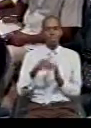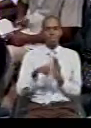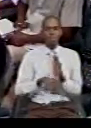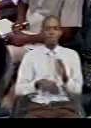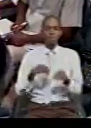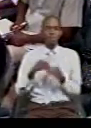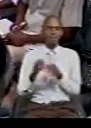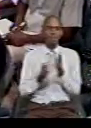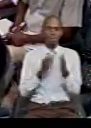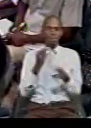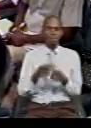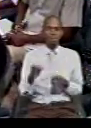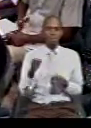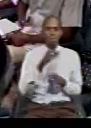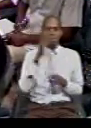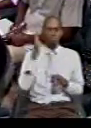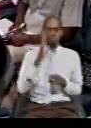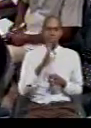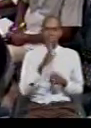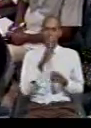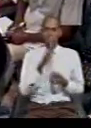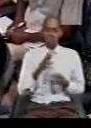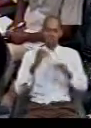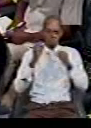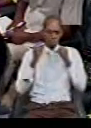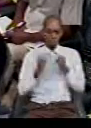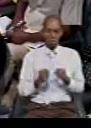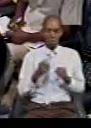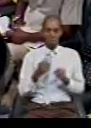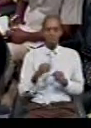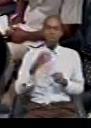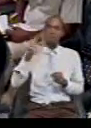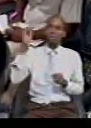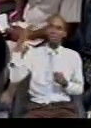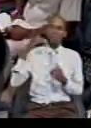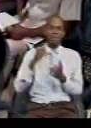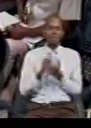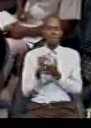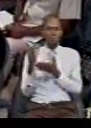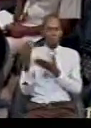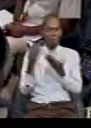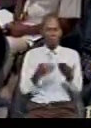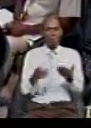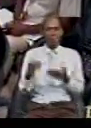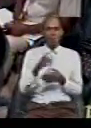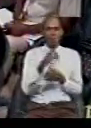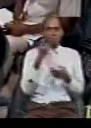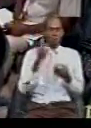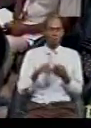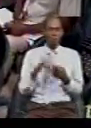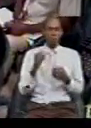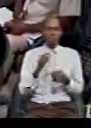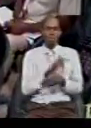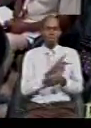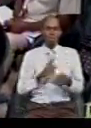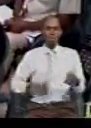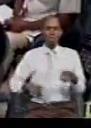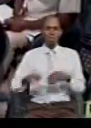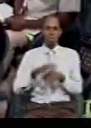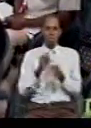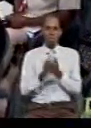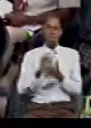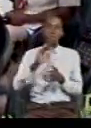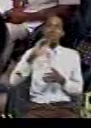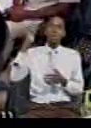strong. And the grace that brought you into the kingdom, that grace will abide in your